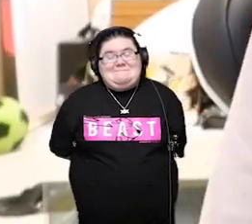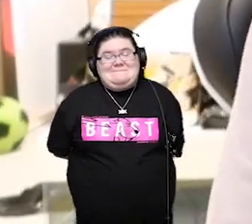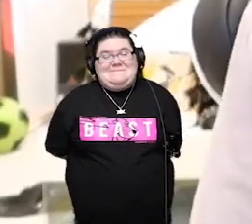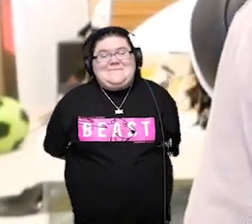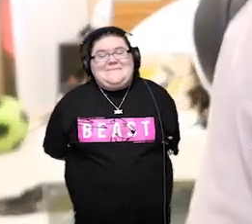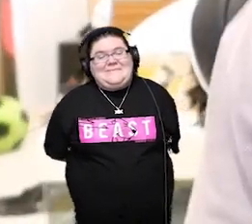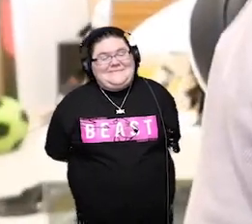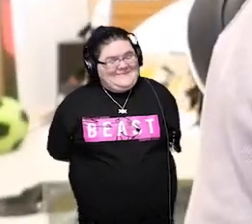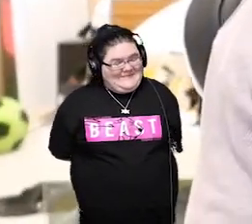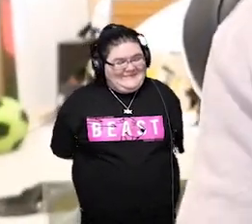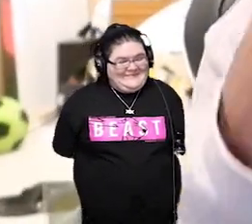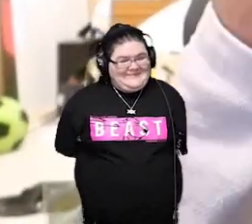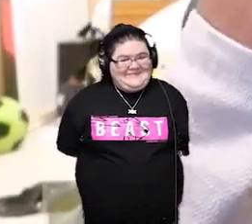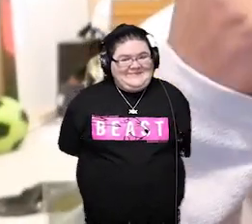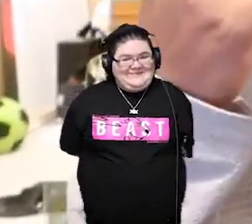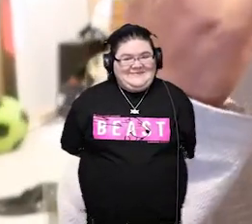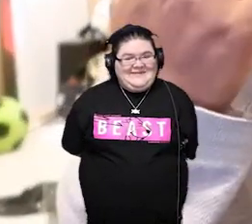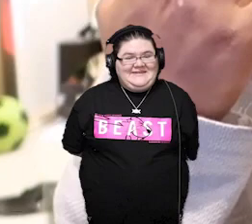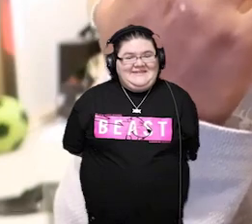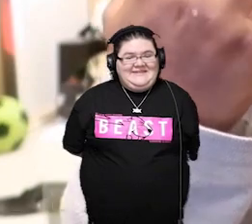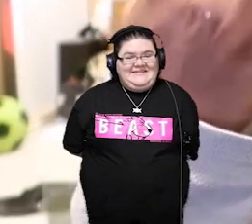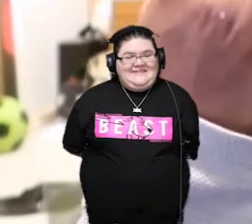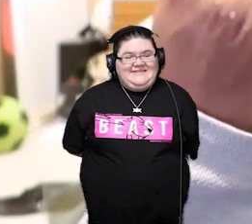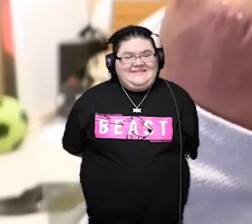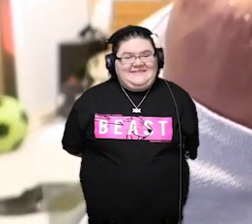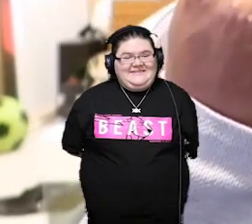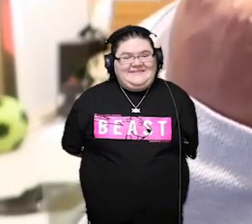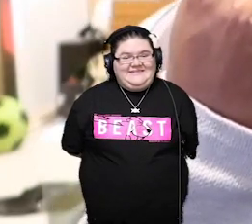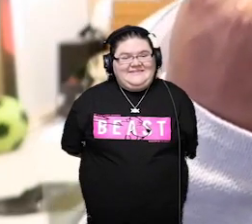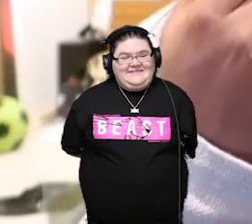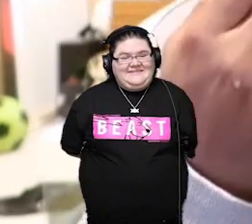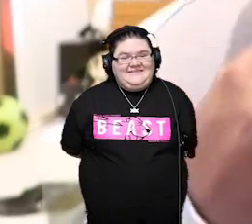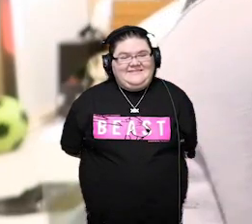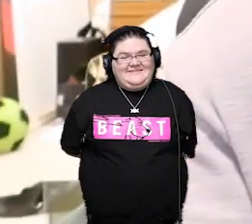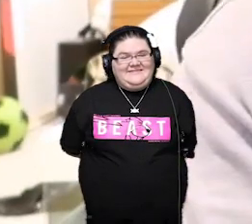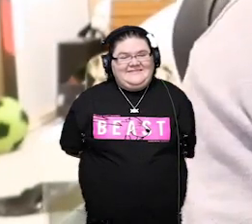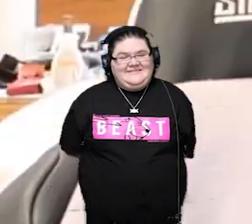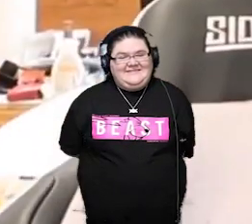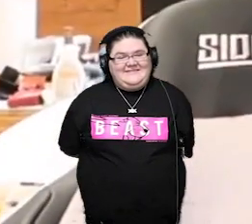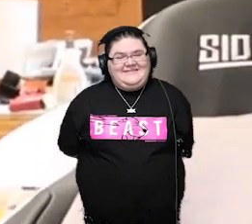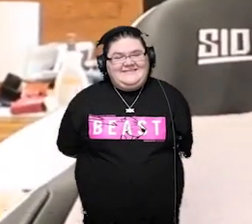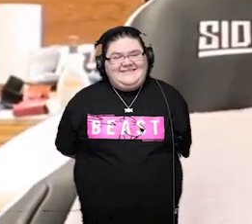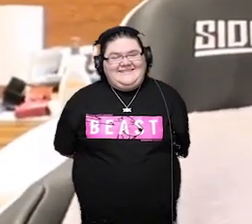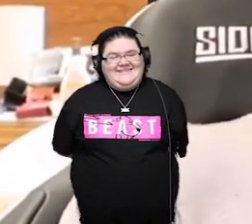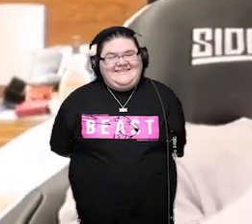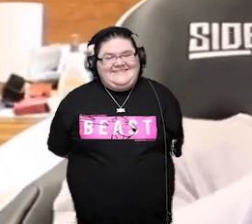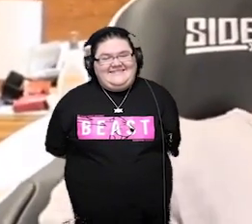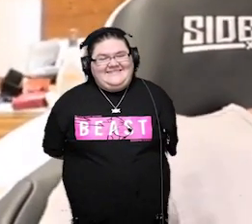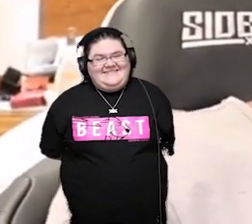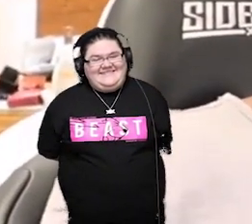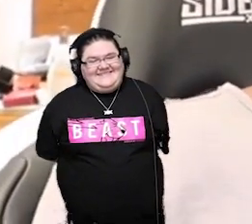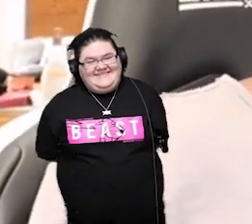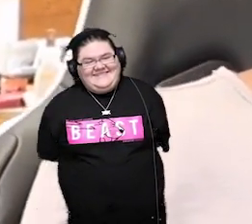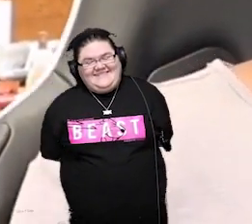Oh shit, I've lost, like, continue. Oh my god. Oh, bro,